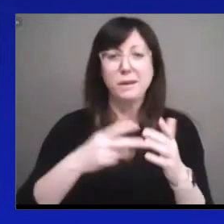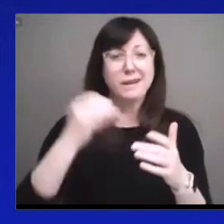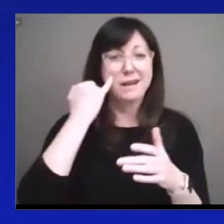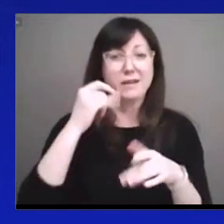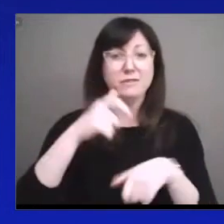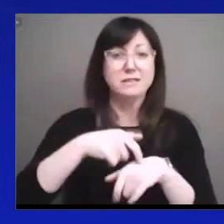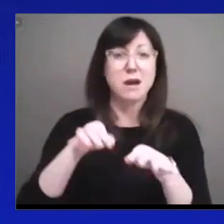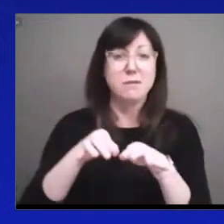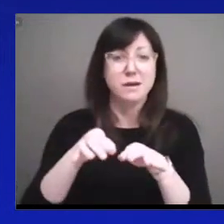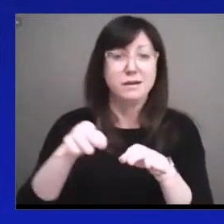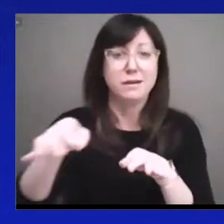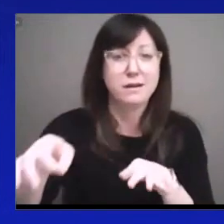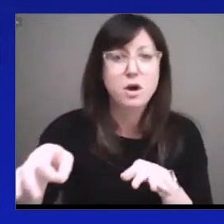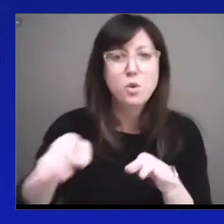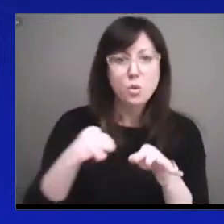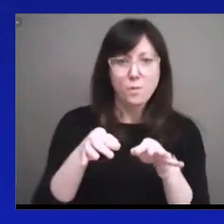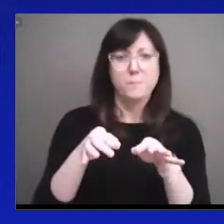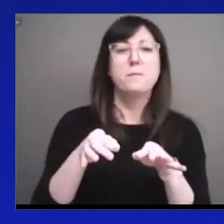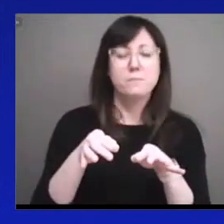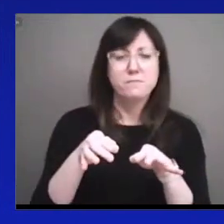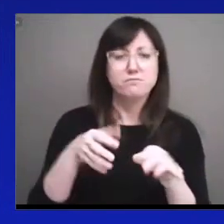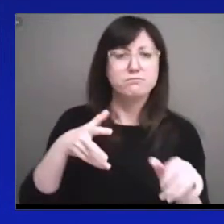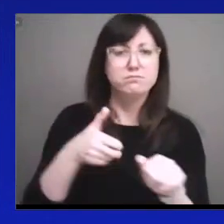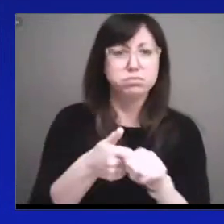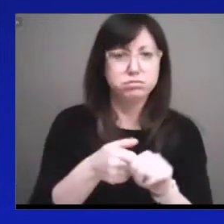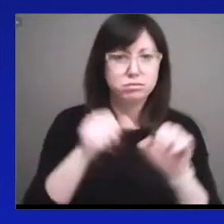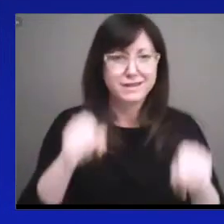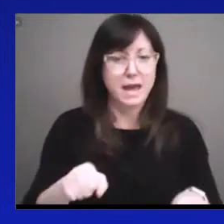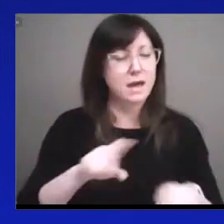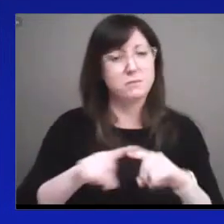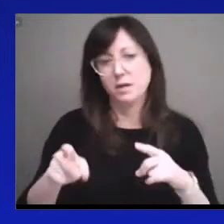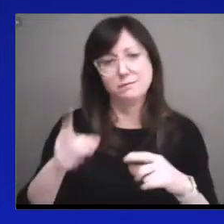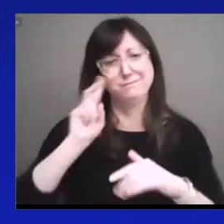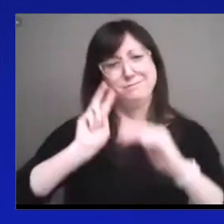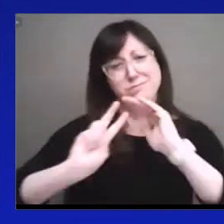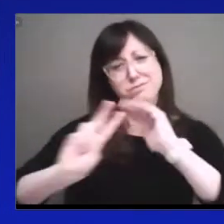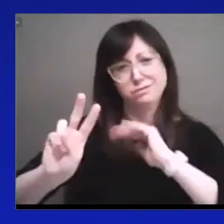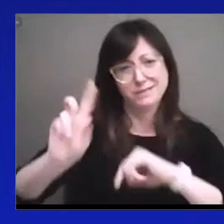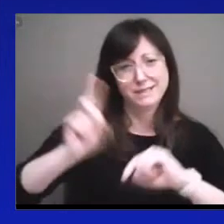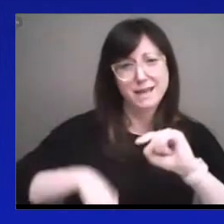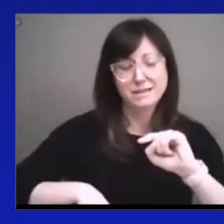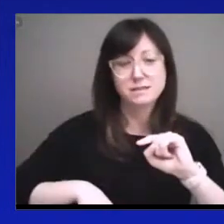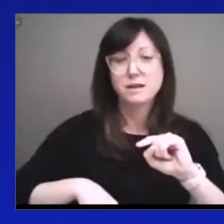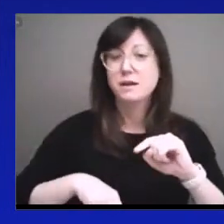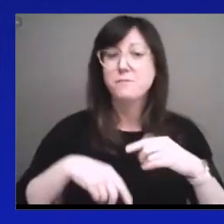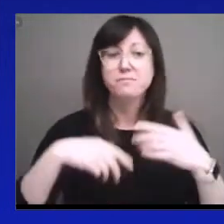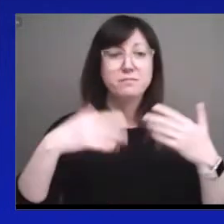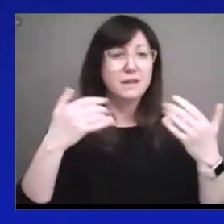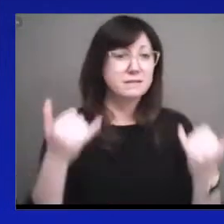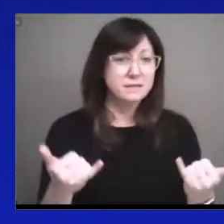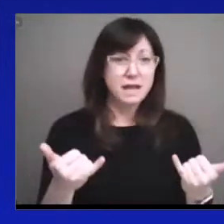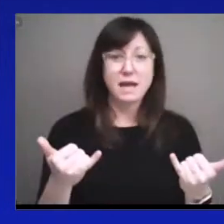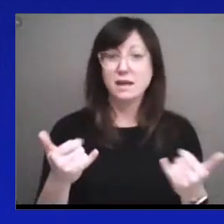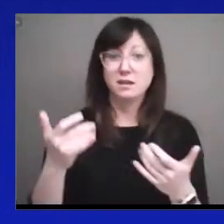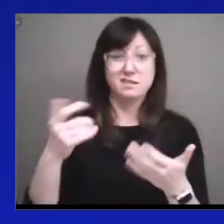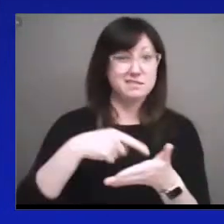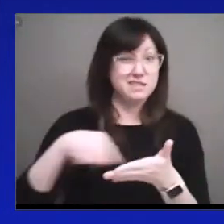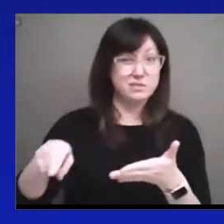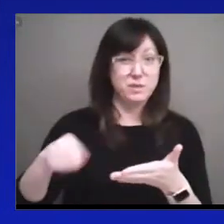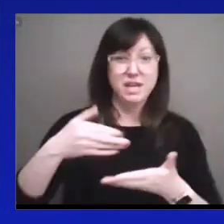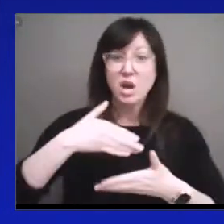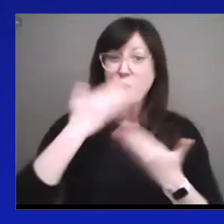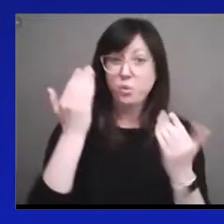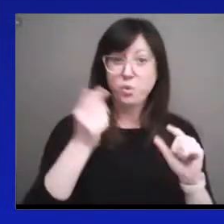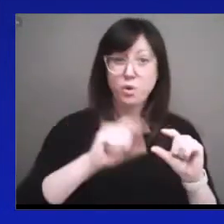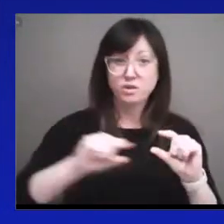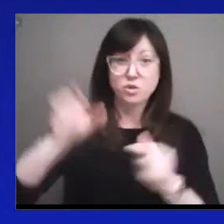I guess is a better way to put it. But I think we're looking at crystal balls. I would say, sitting today with no doses coming in this week,